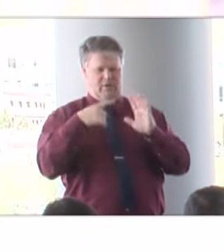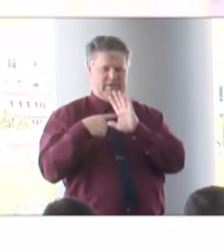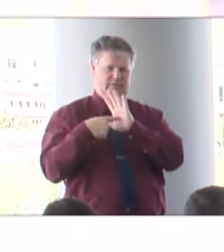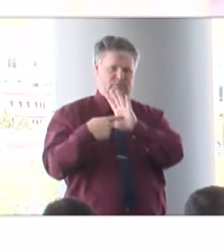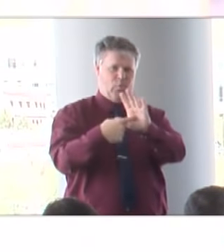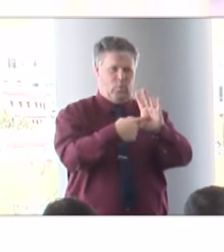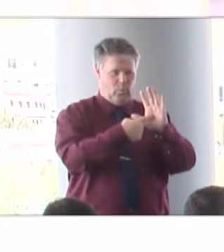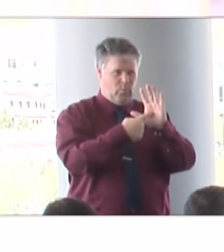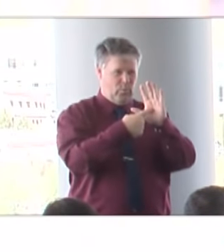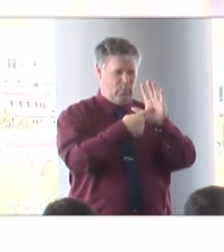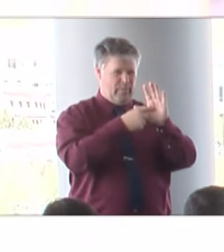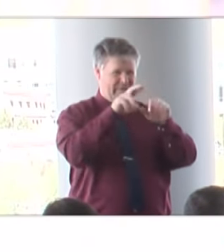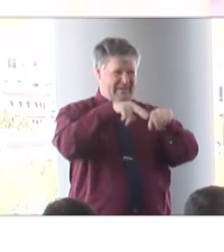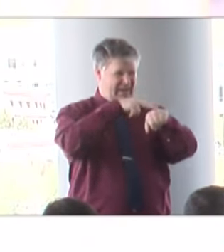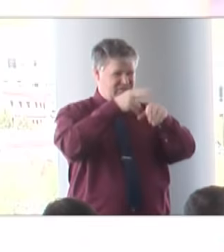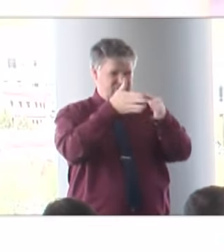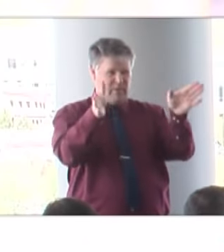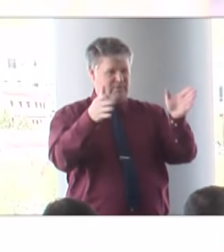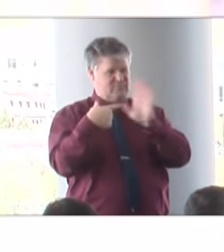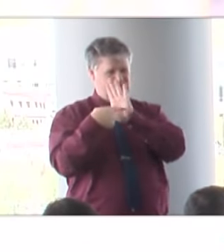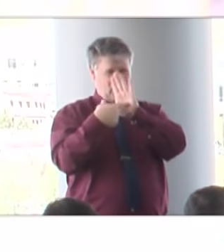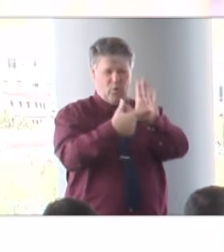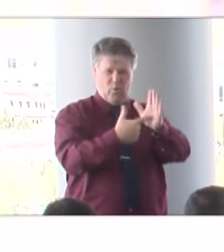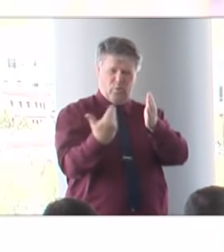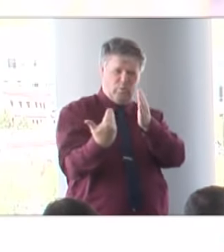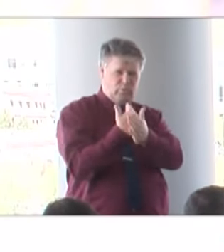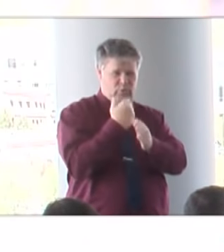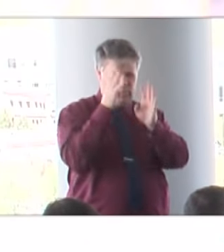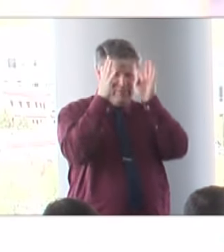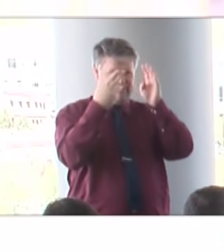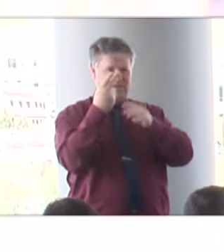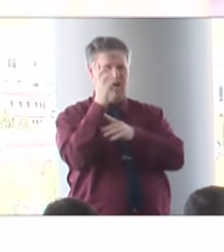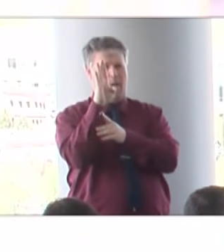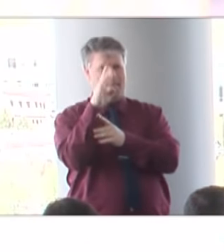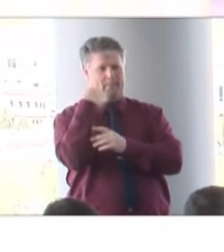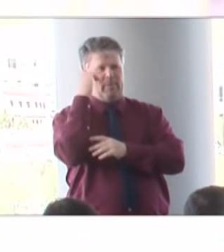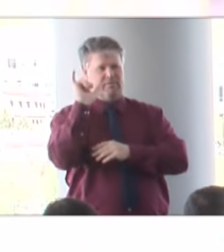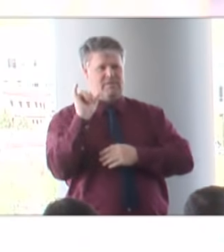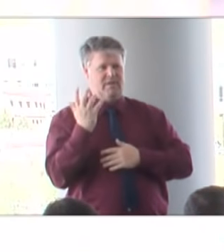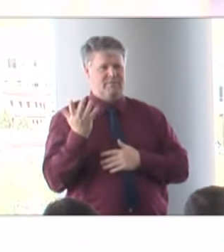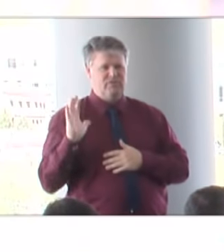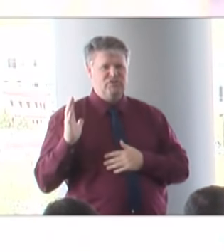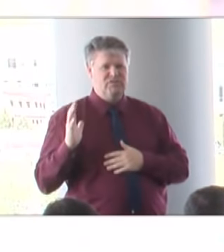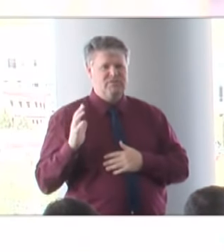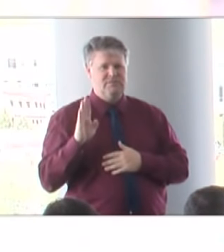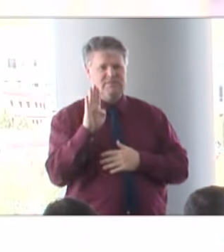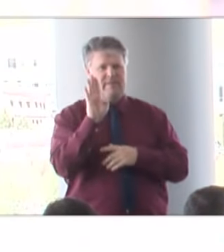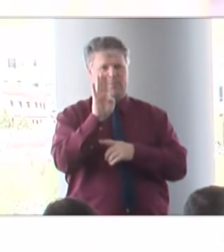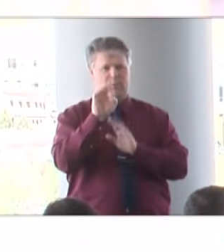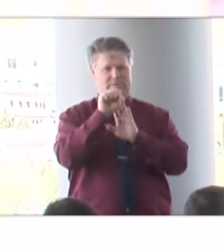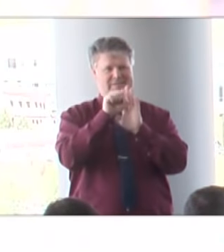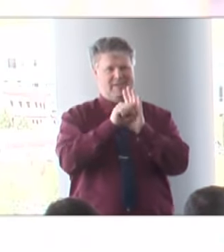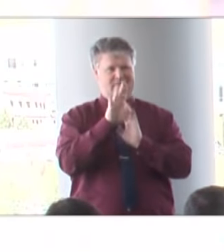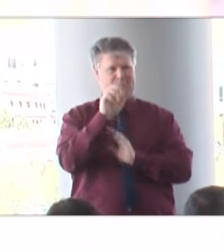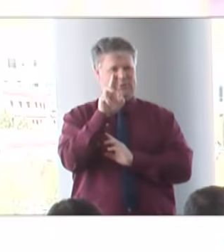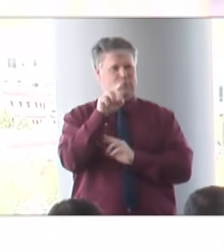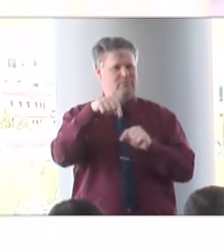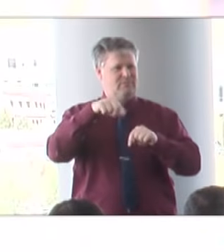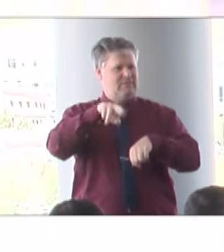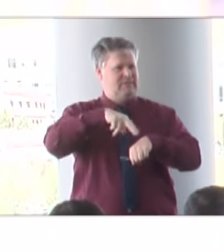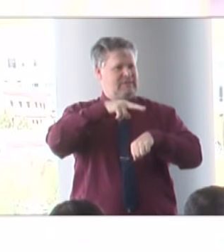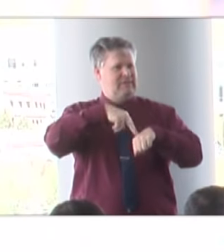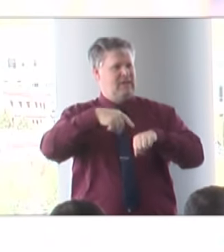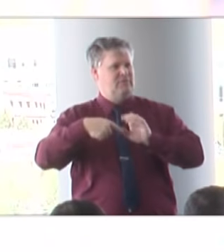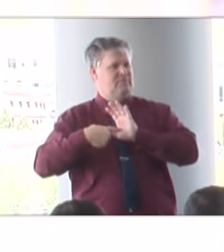shown the nation what a new, innovative hub can look like. Boise State has been a national